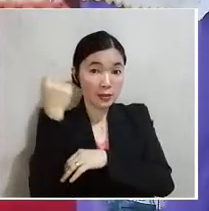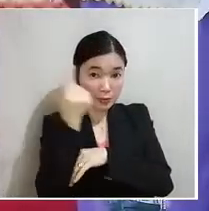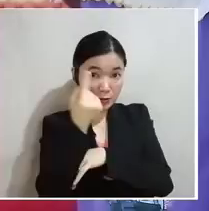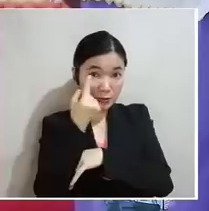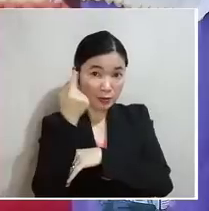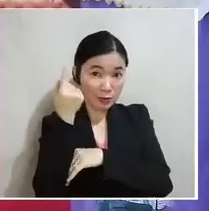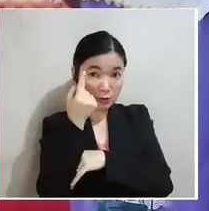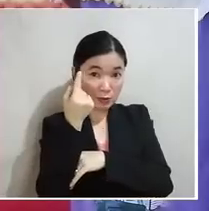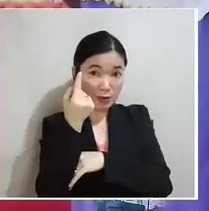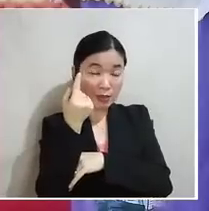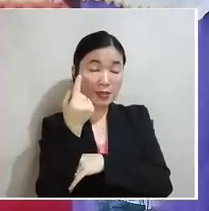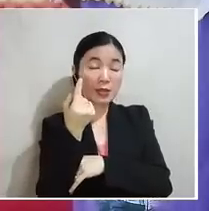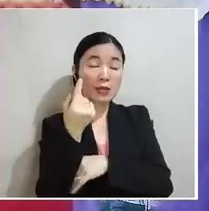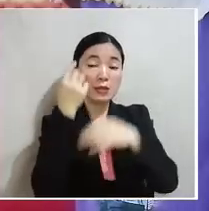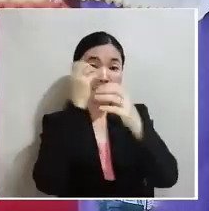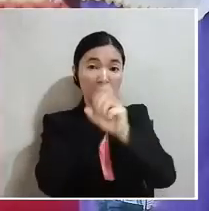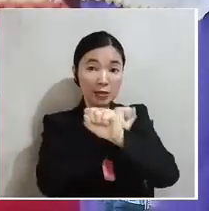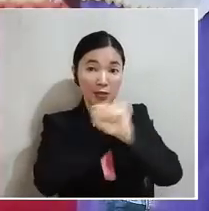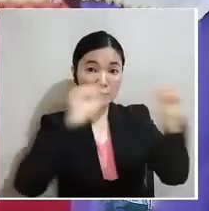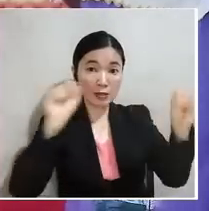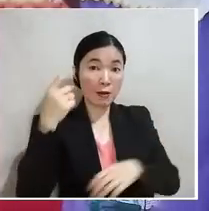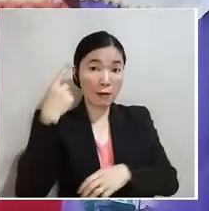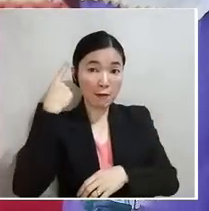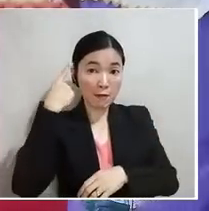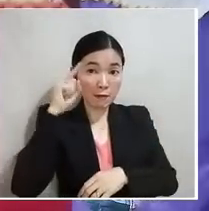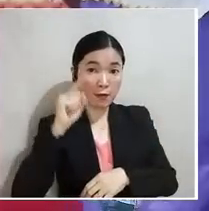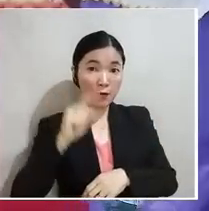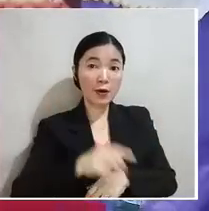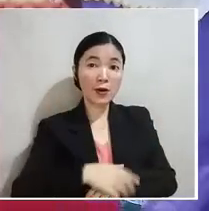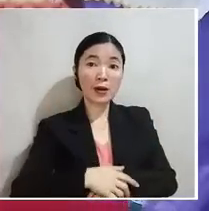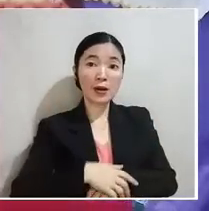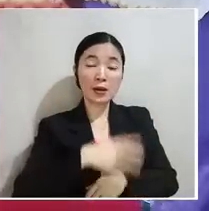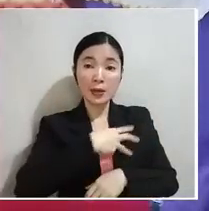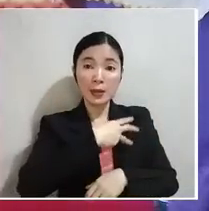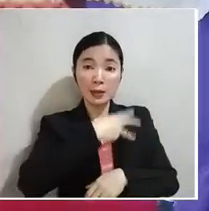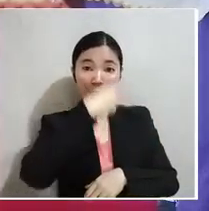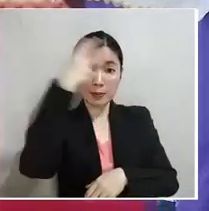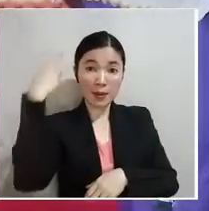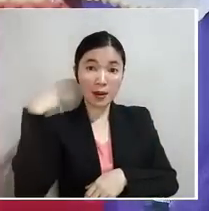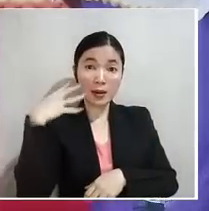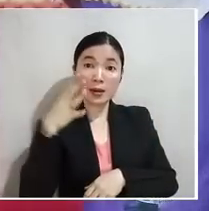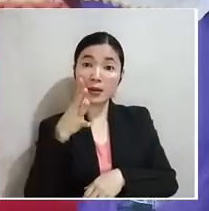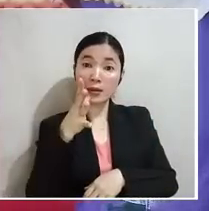he did not die only for Mary, His mother, but